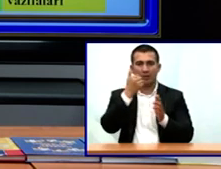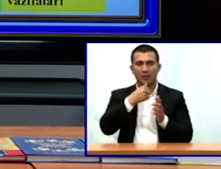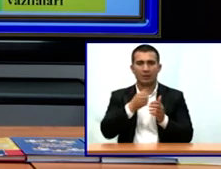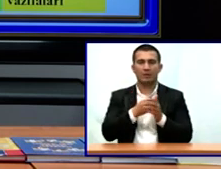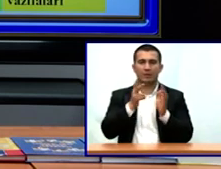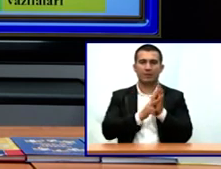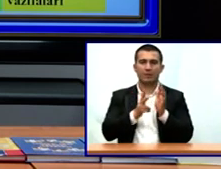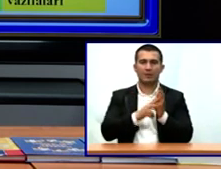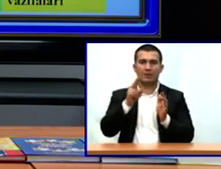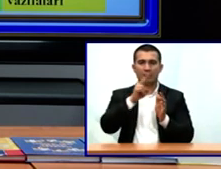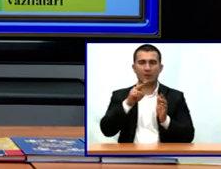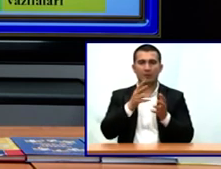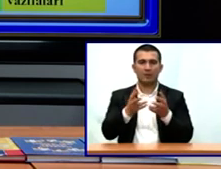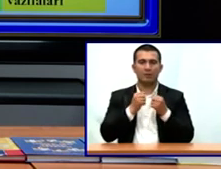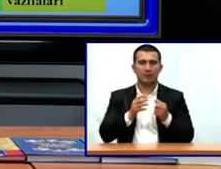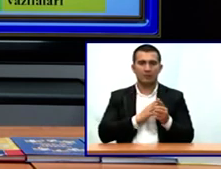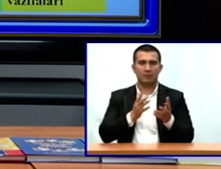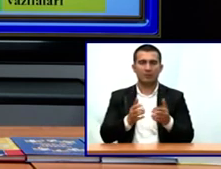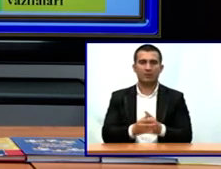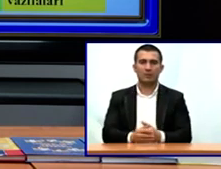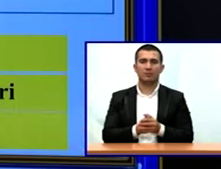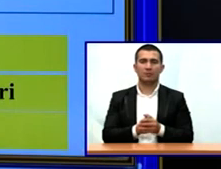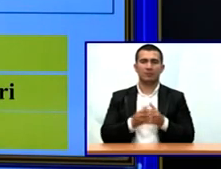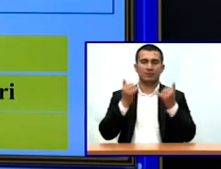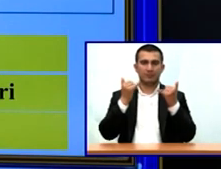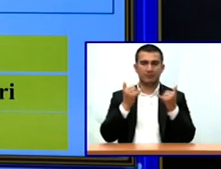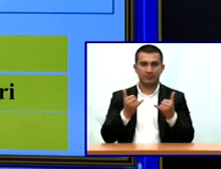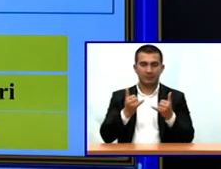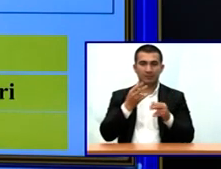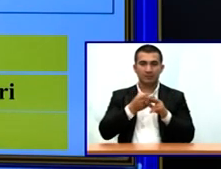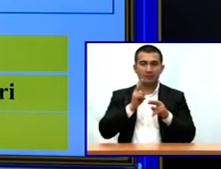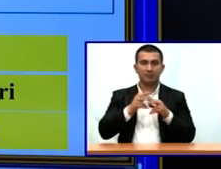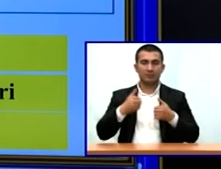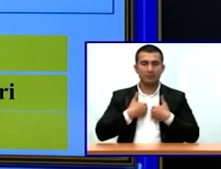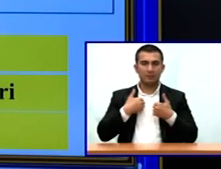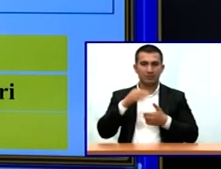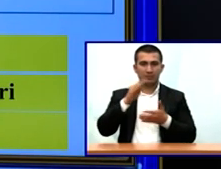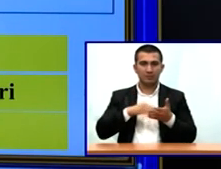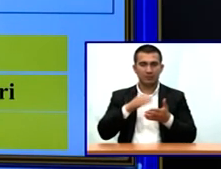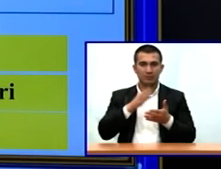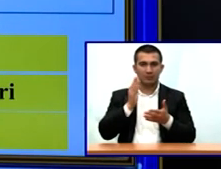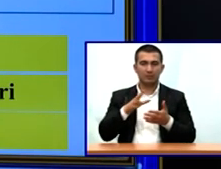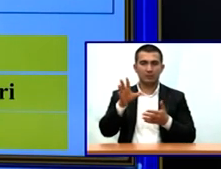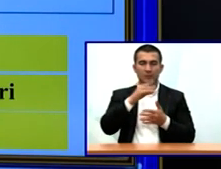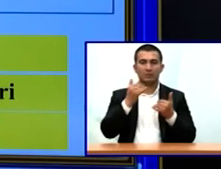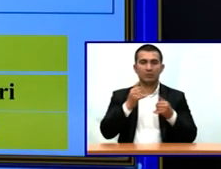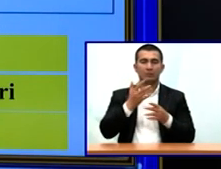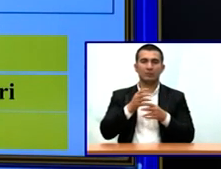1992-yil 8-dekabrda qabul qilingan. Hozirgi bajaradigan mashqimizda aynan